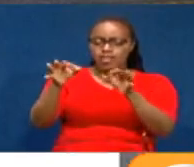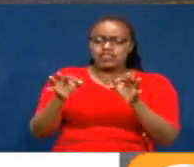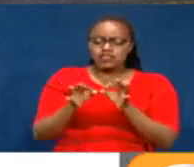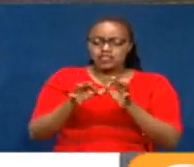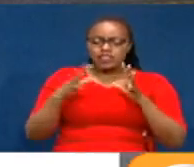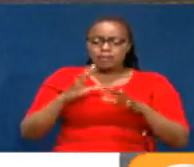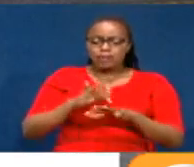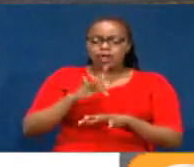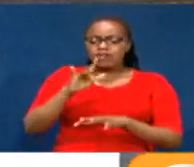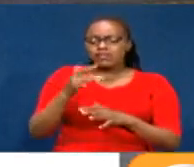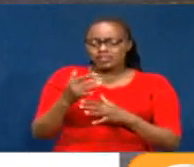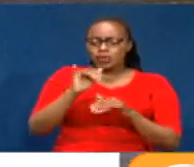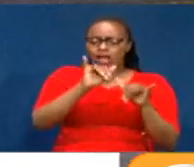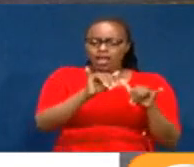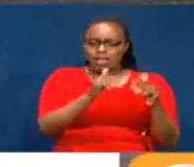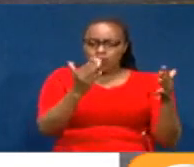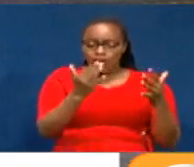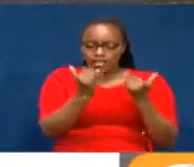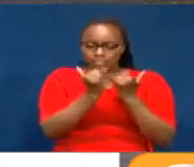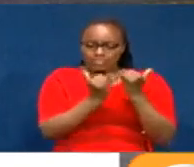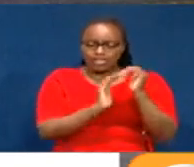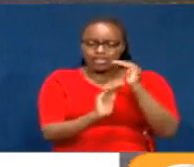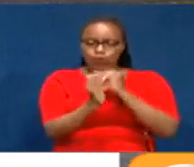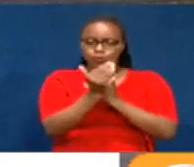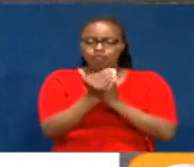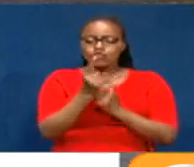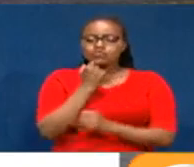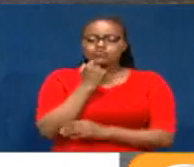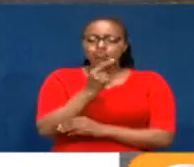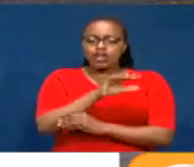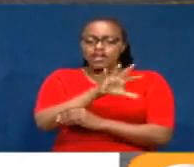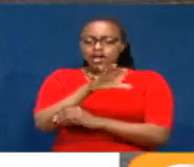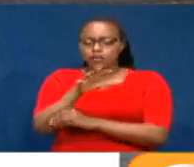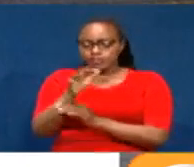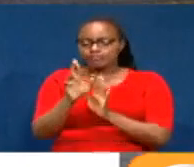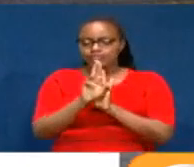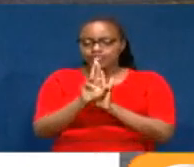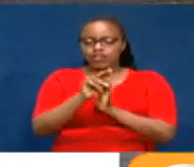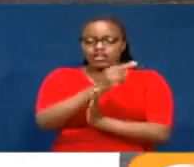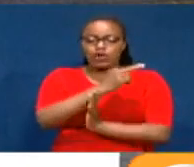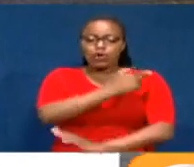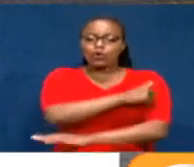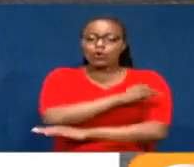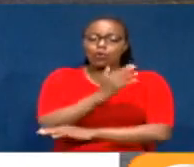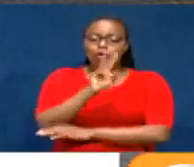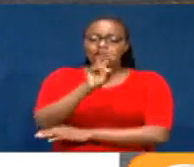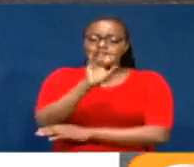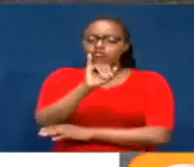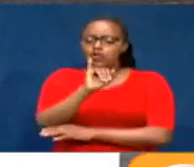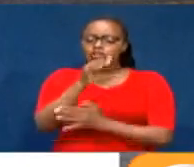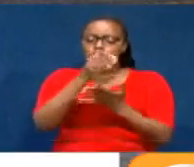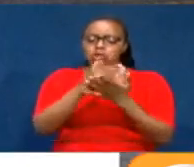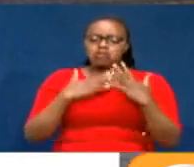of the victims spent better part of Saturday at the Moi County Referral Hospital morgue in Voi to identify